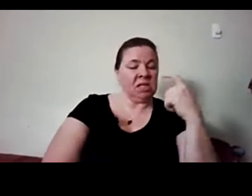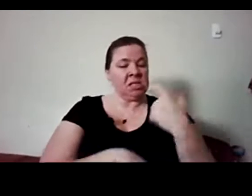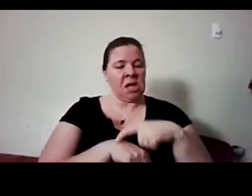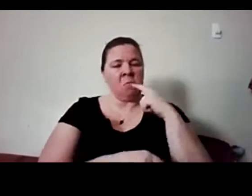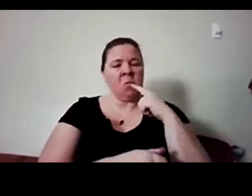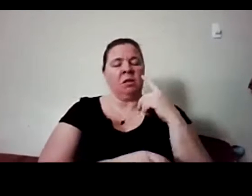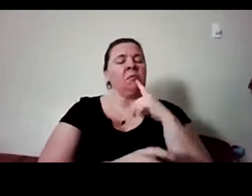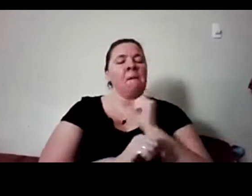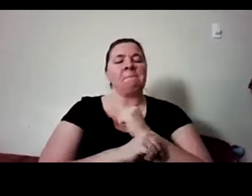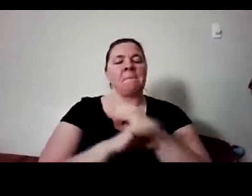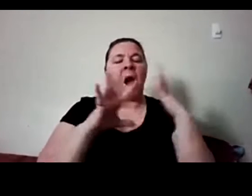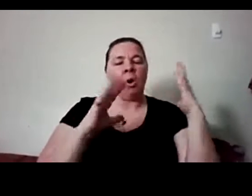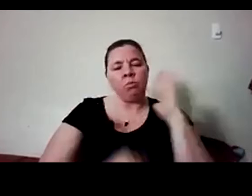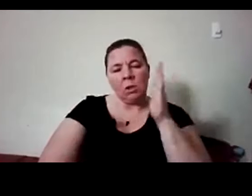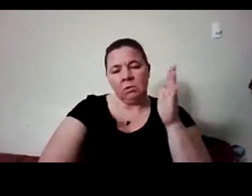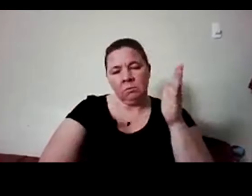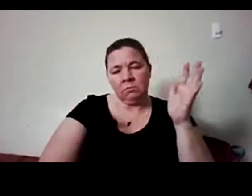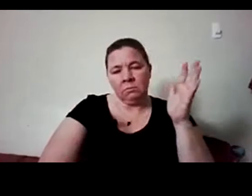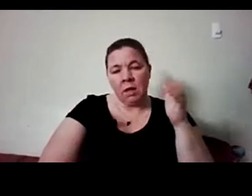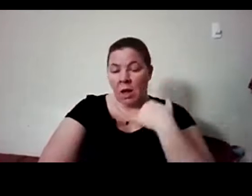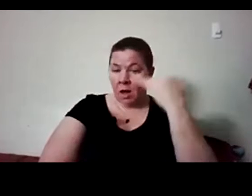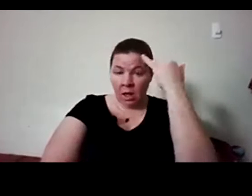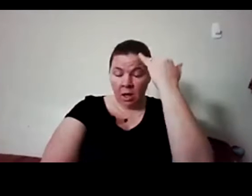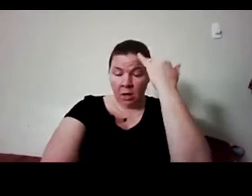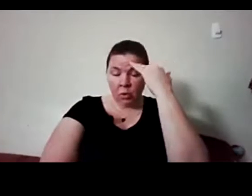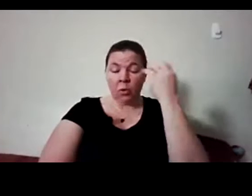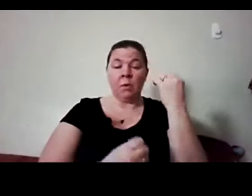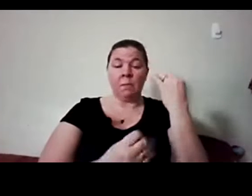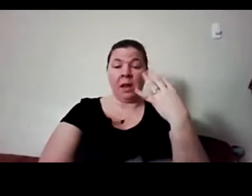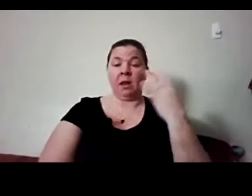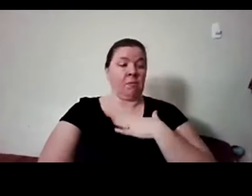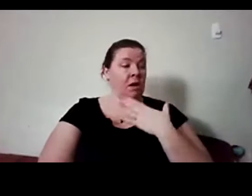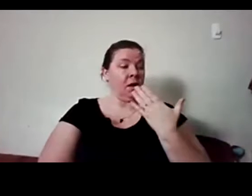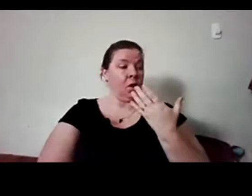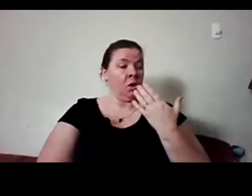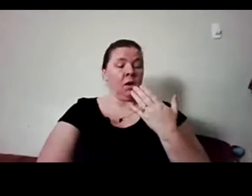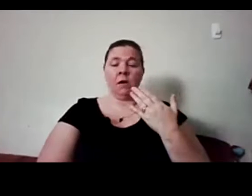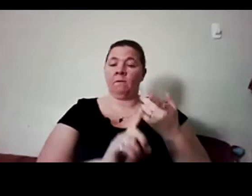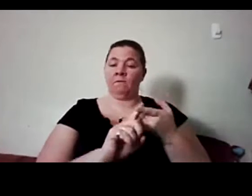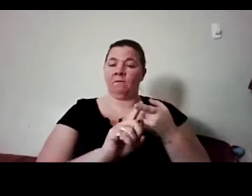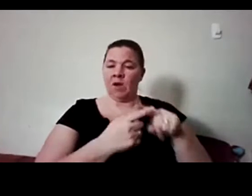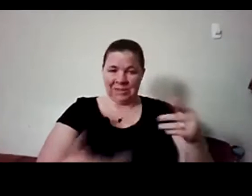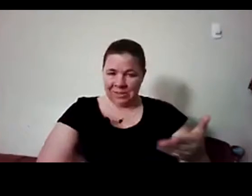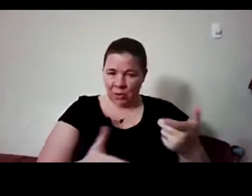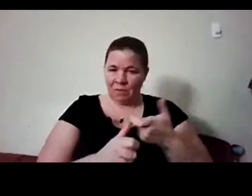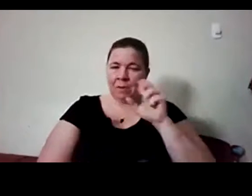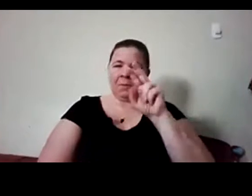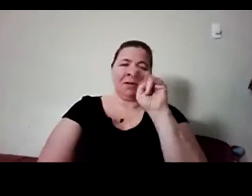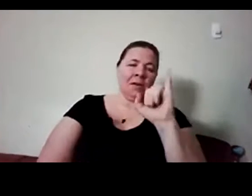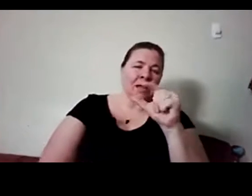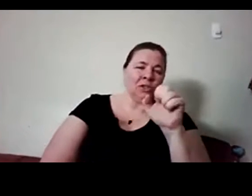time bomb. I know a bunch of my folks here are from Nigeria, and you may have